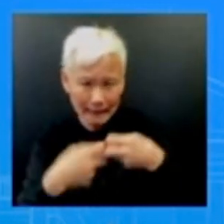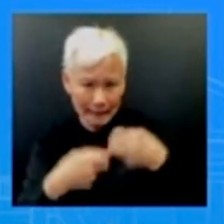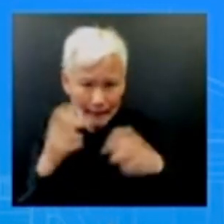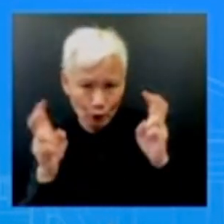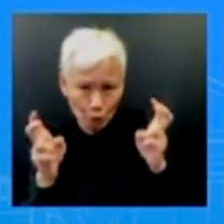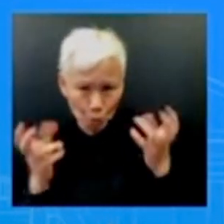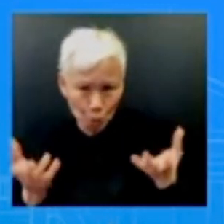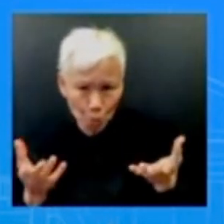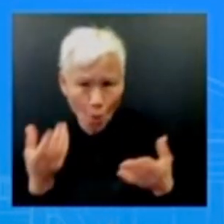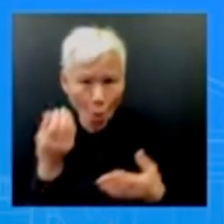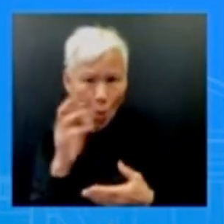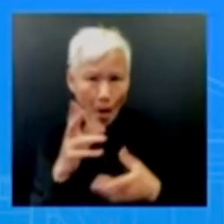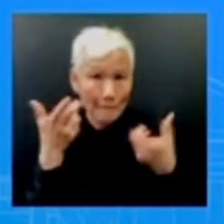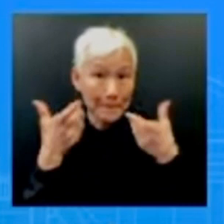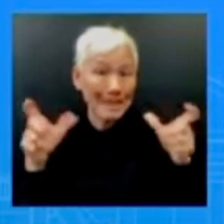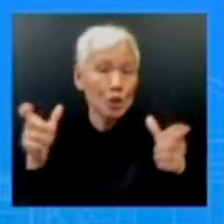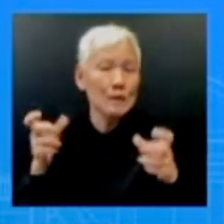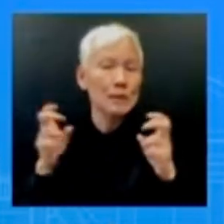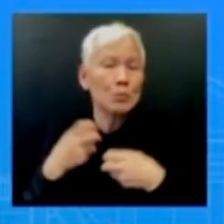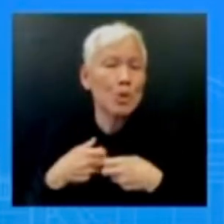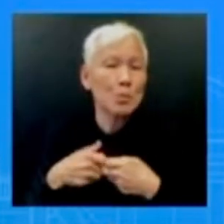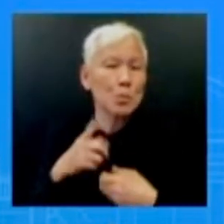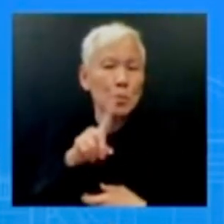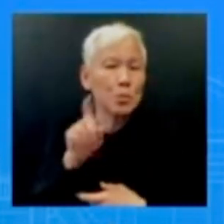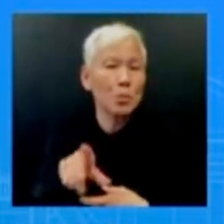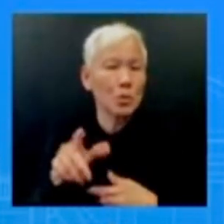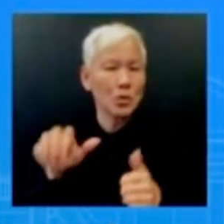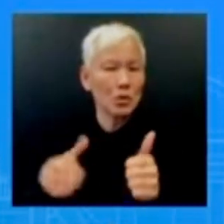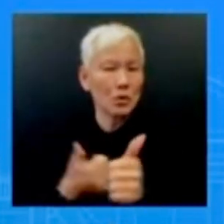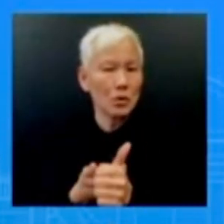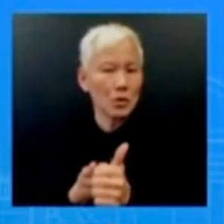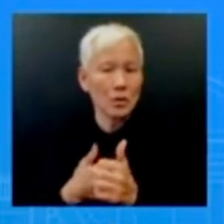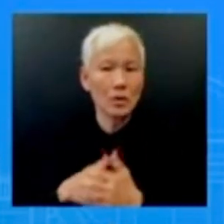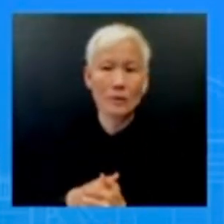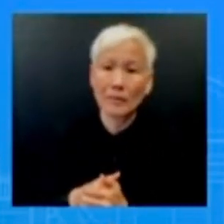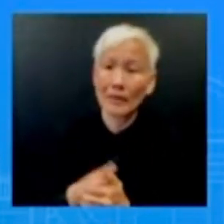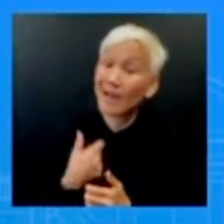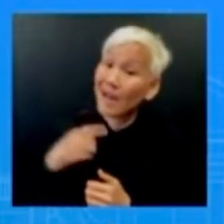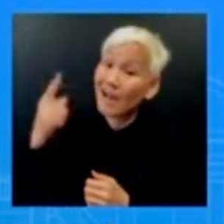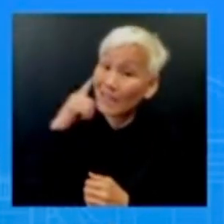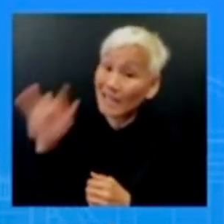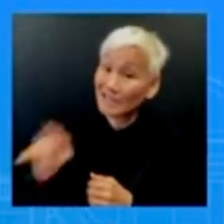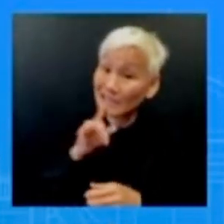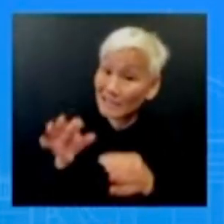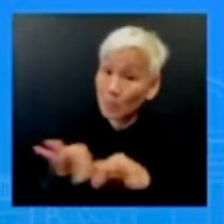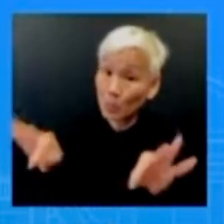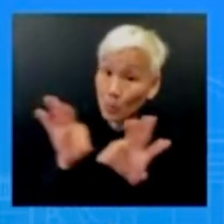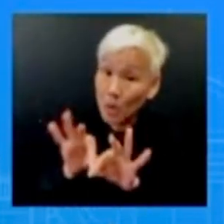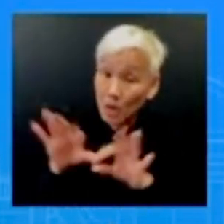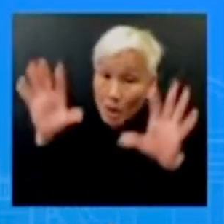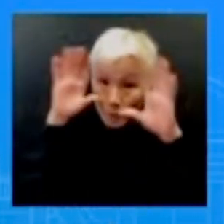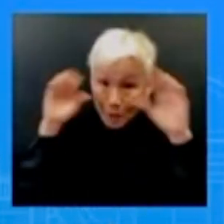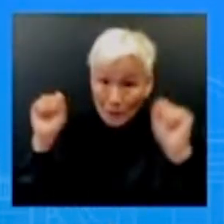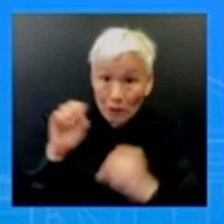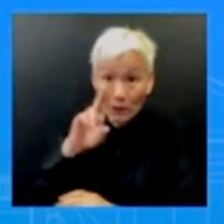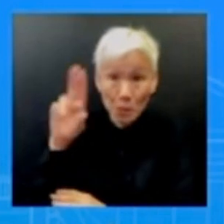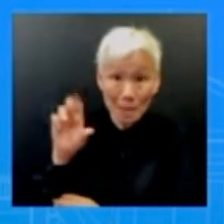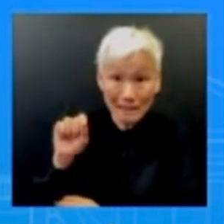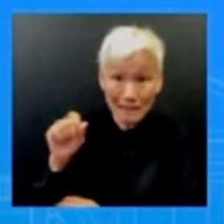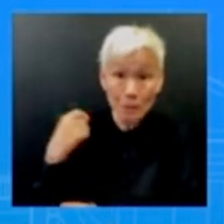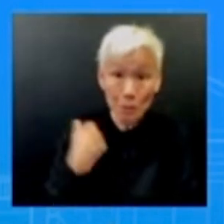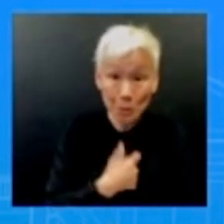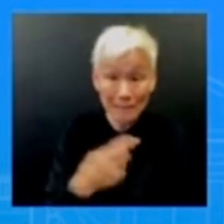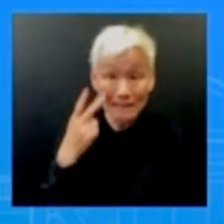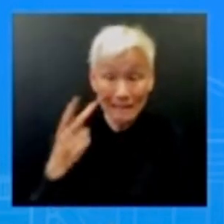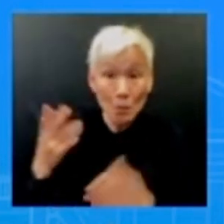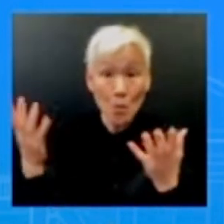problem in terms of... So we want to make sure, I think it's important, the president believes as president of the United States, as we're seeing what occurred these last, again, 10